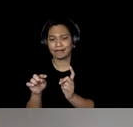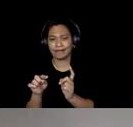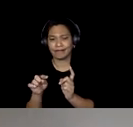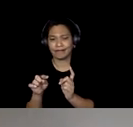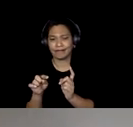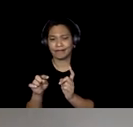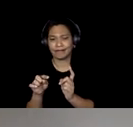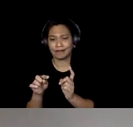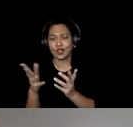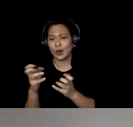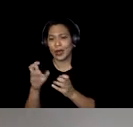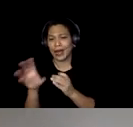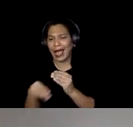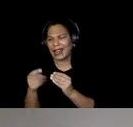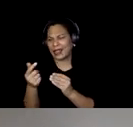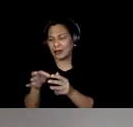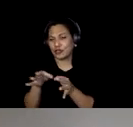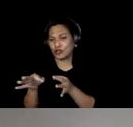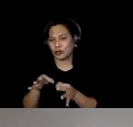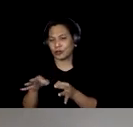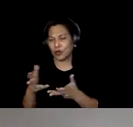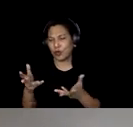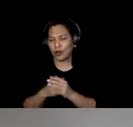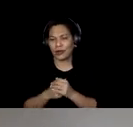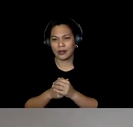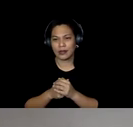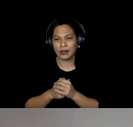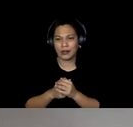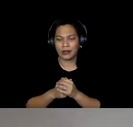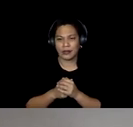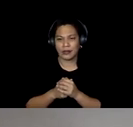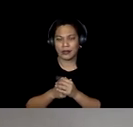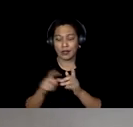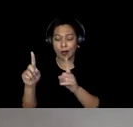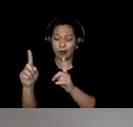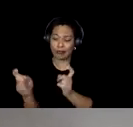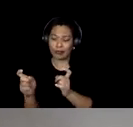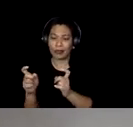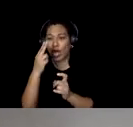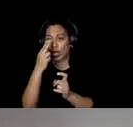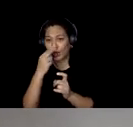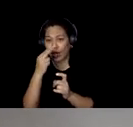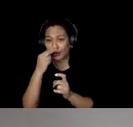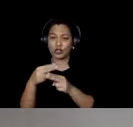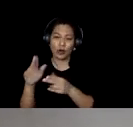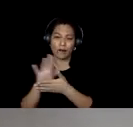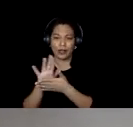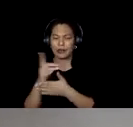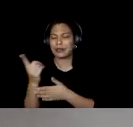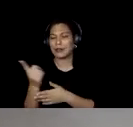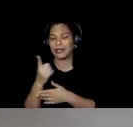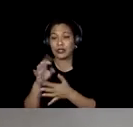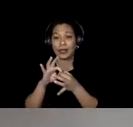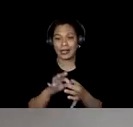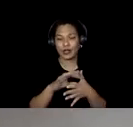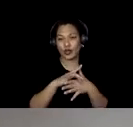little bit of a descriptive note of what it is. So like a comedy short film, just so that it reflects the content of your video, because most